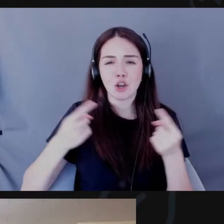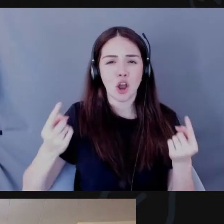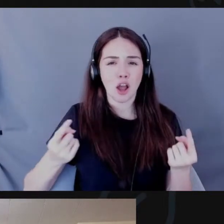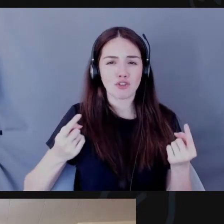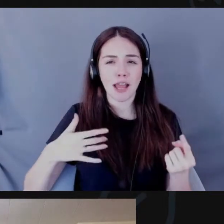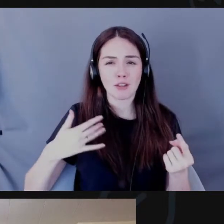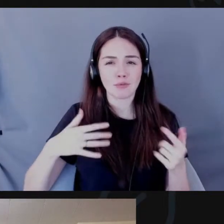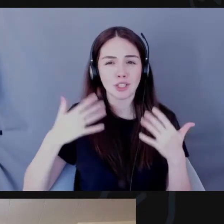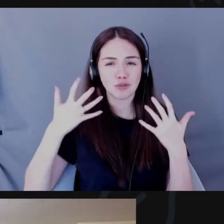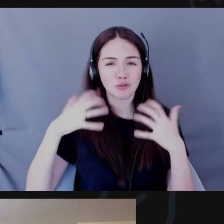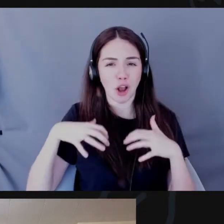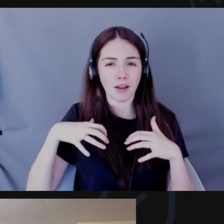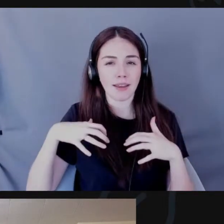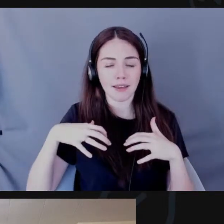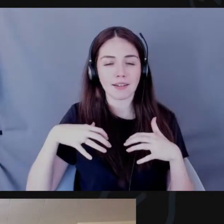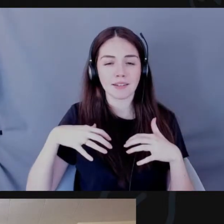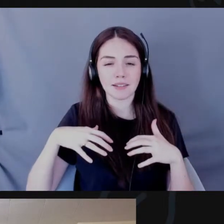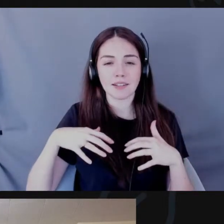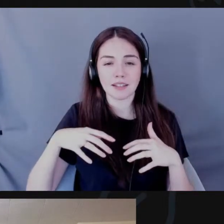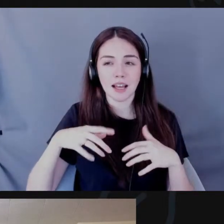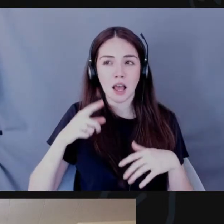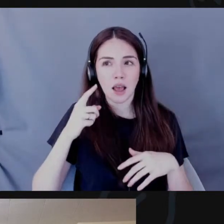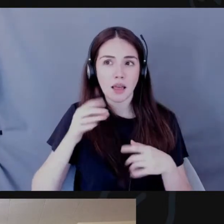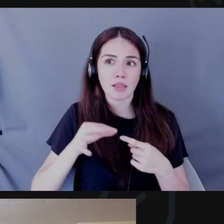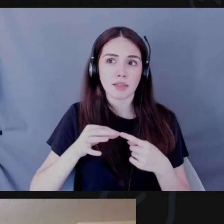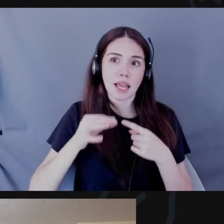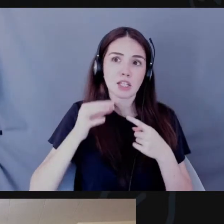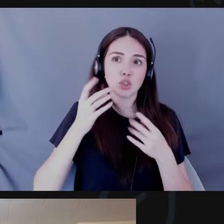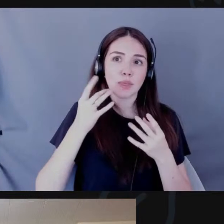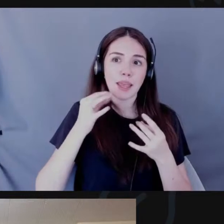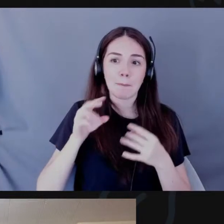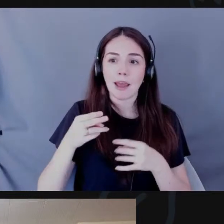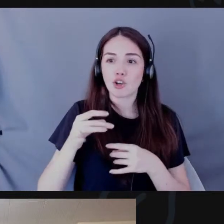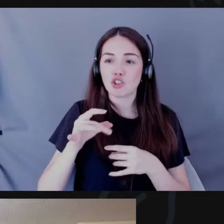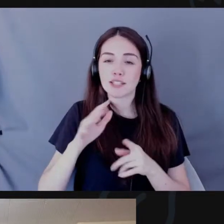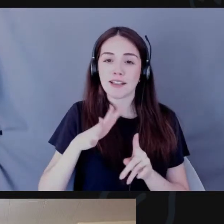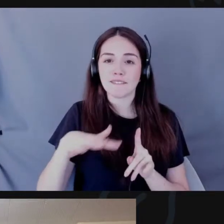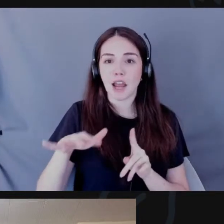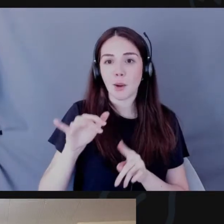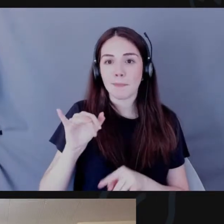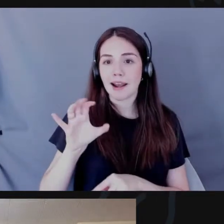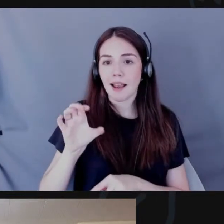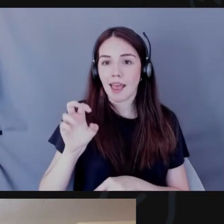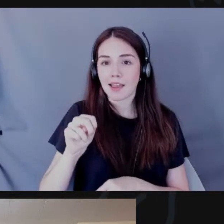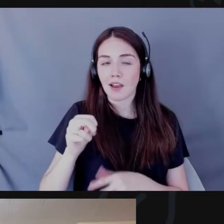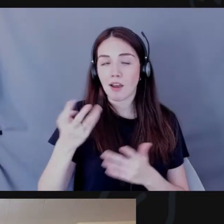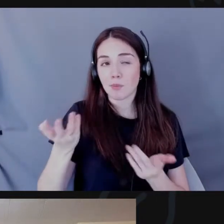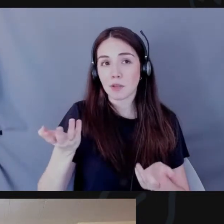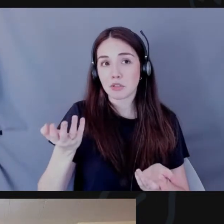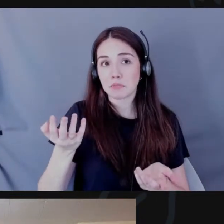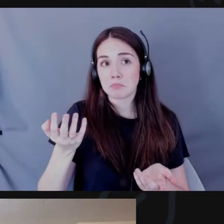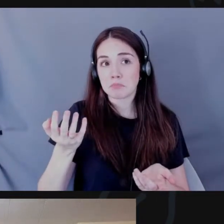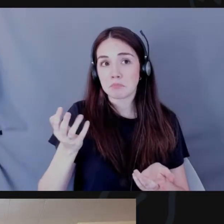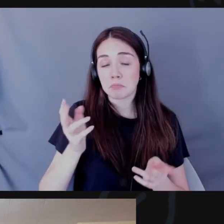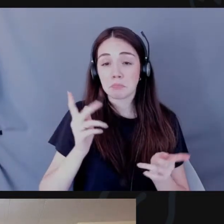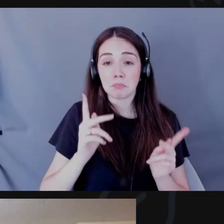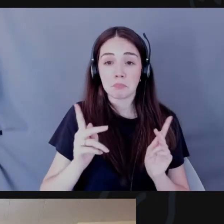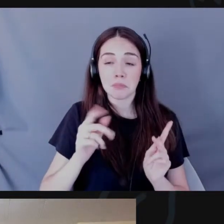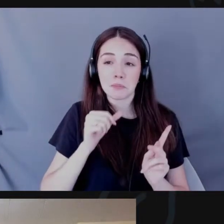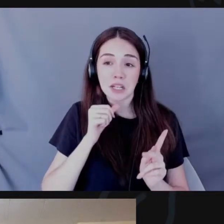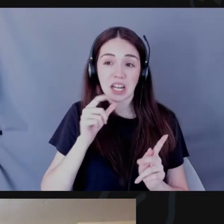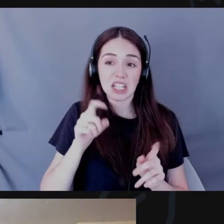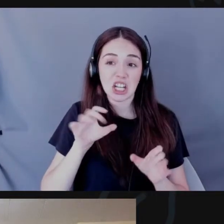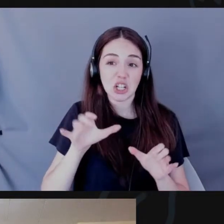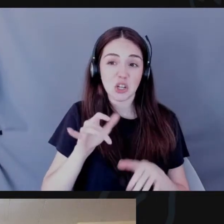if you think about it. I mean, unless you think of Chessie as an environmental icon, which people didn't necessarily do that